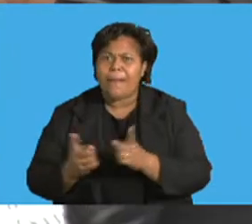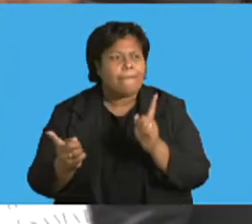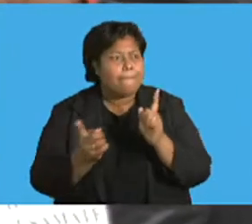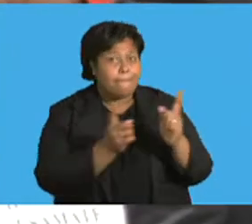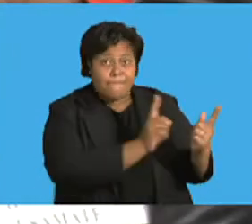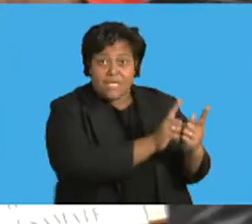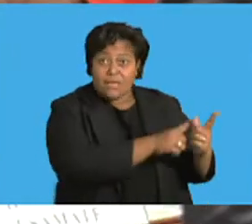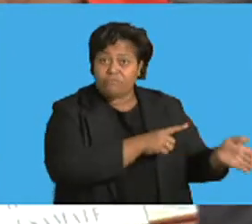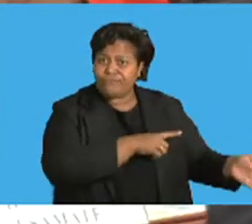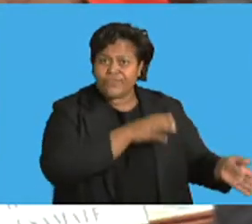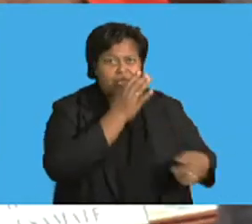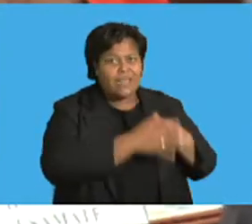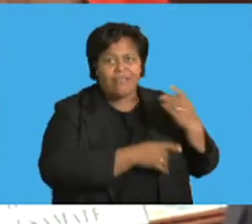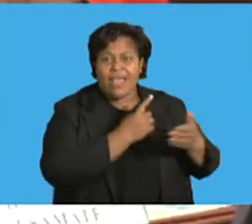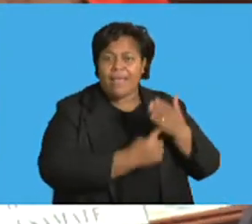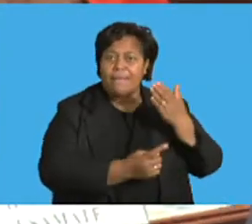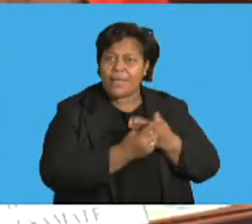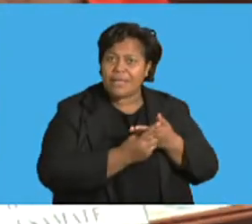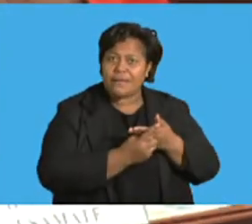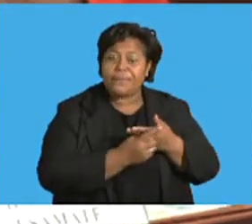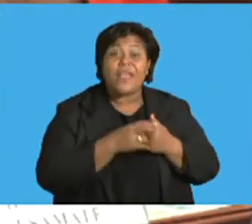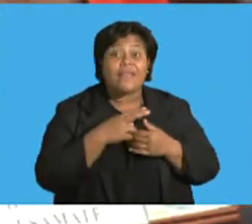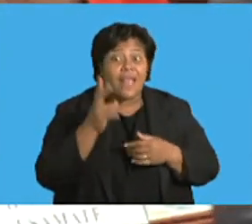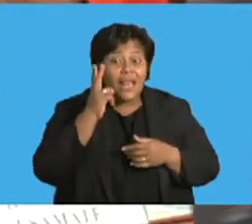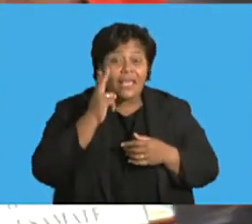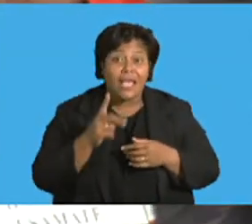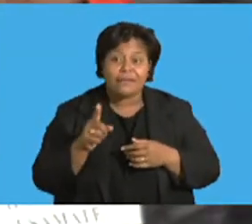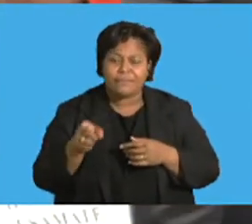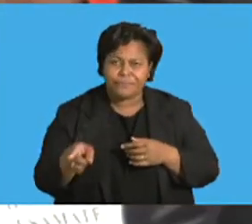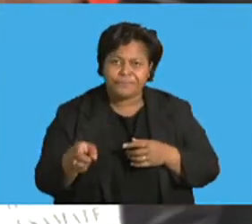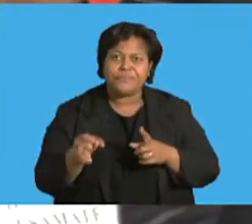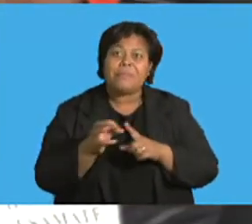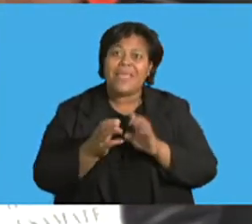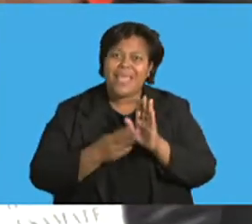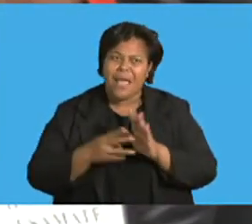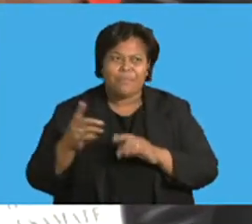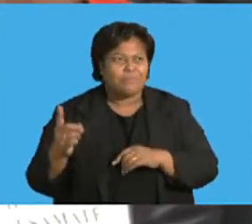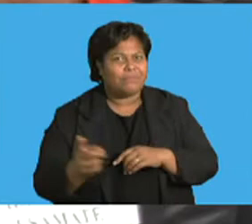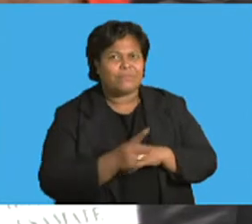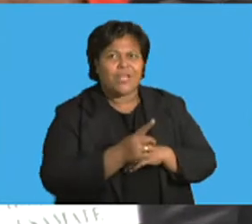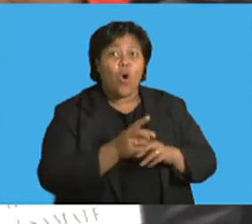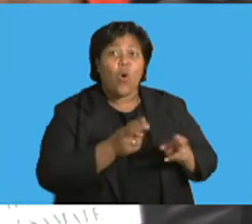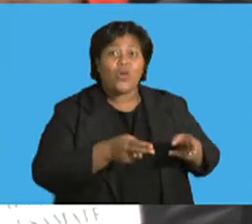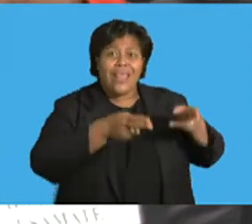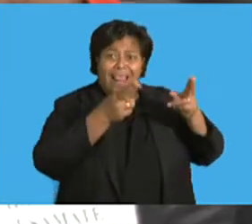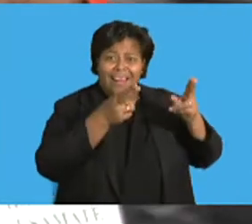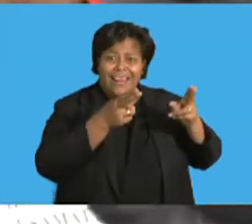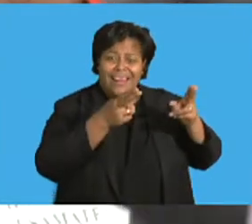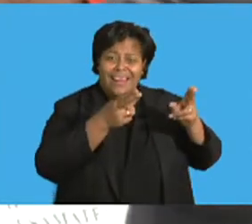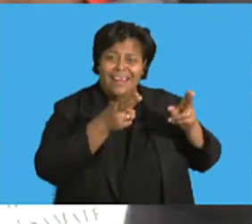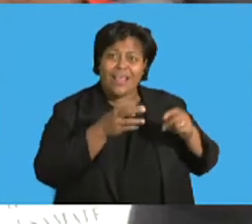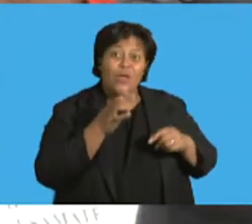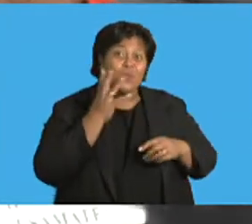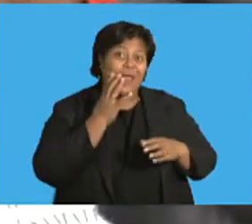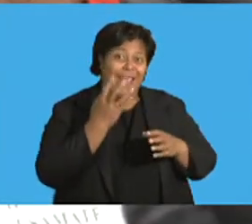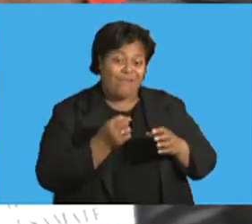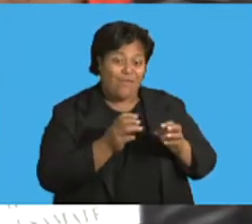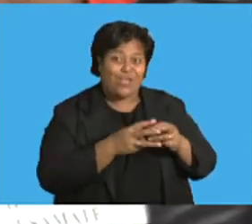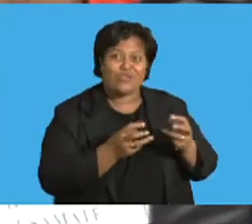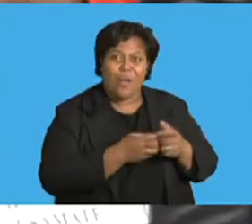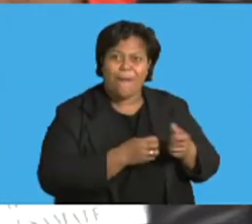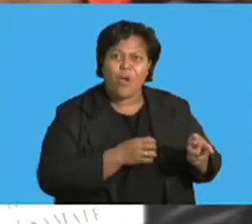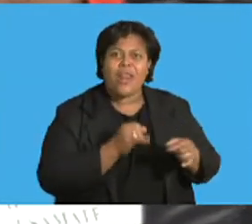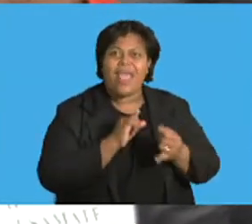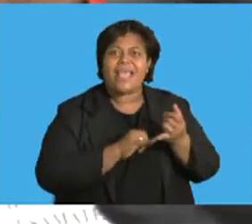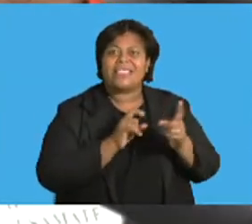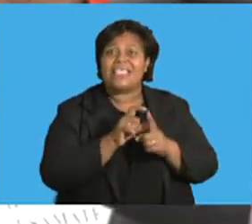He subsequently then again went to you, Honourable Mr. Speaker, sir, at the Intercontinental Hotel when they had a workshop on the